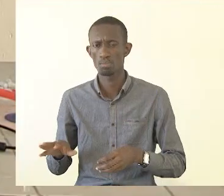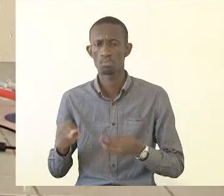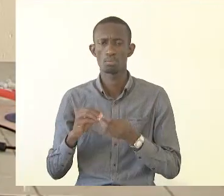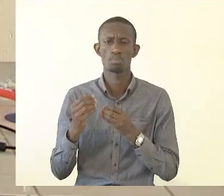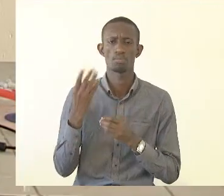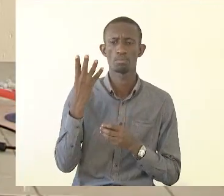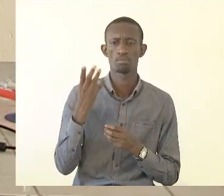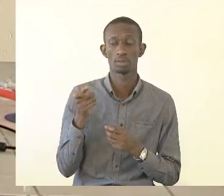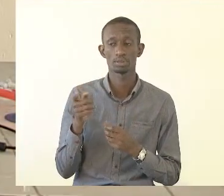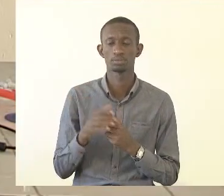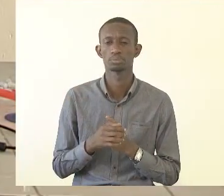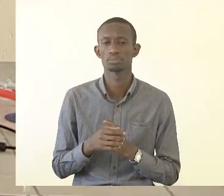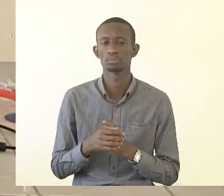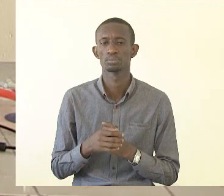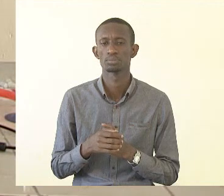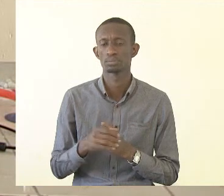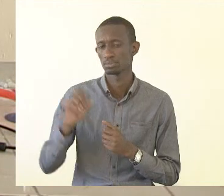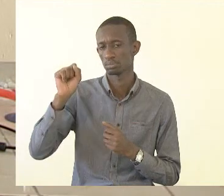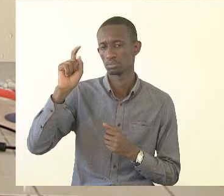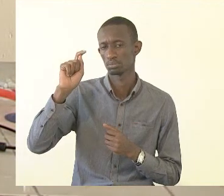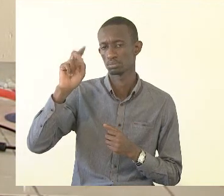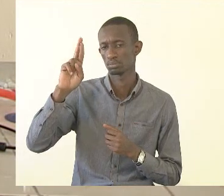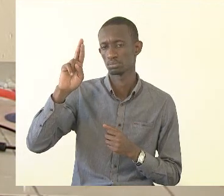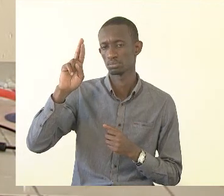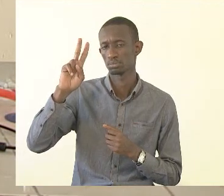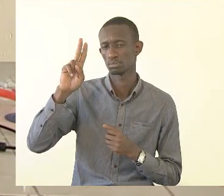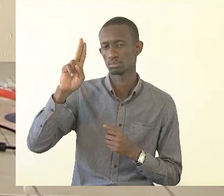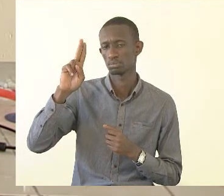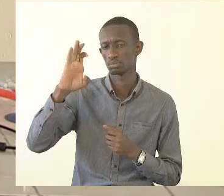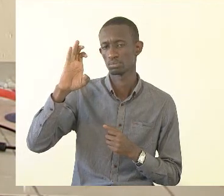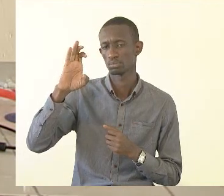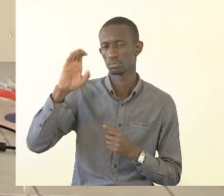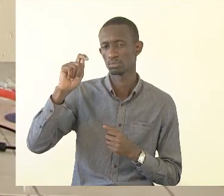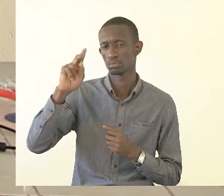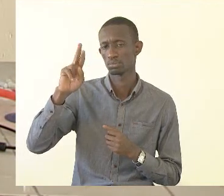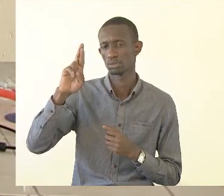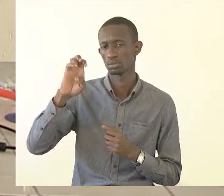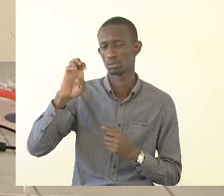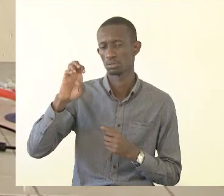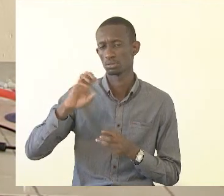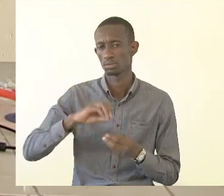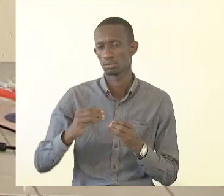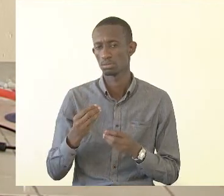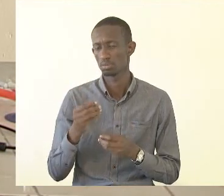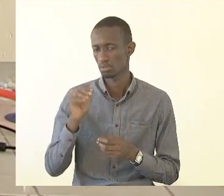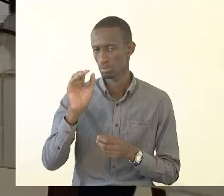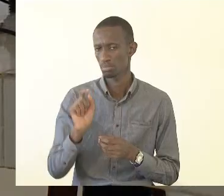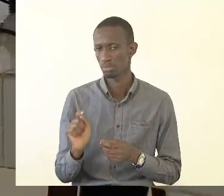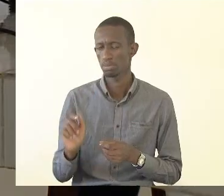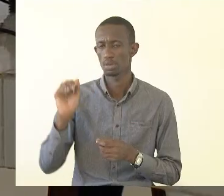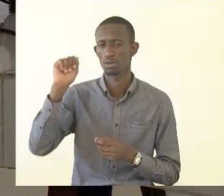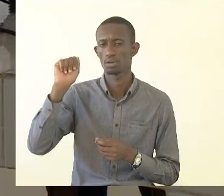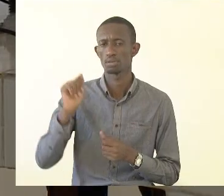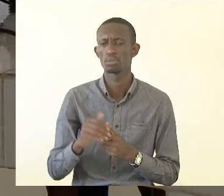is structure of A, if you are talking about. So what is the name of the mechanism involved